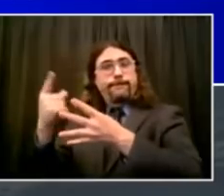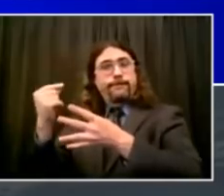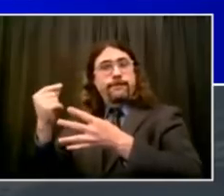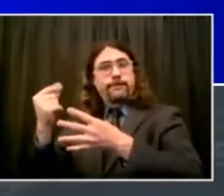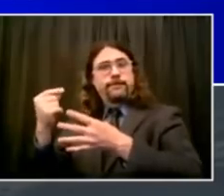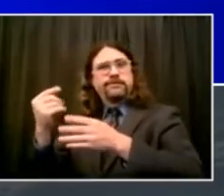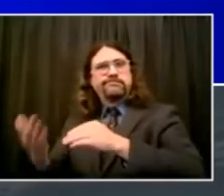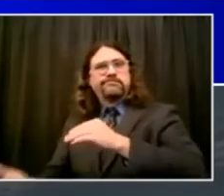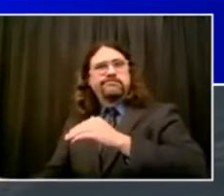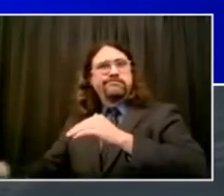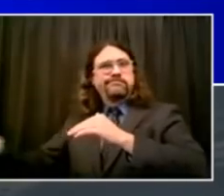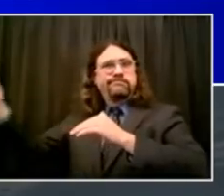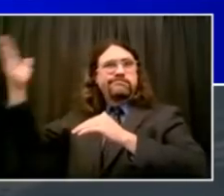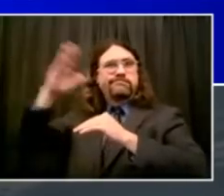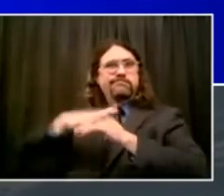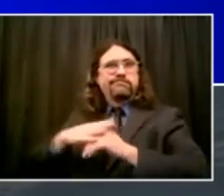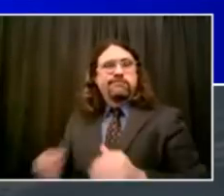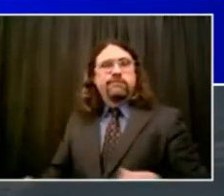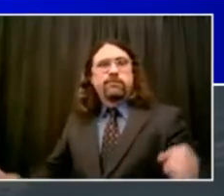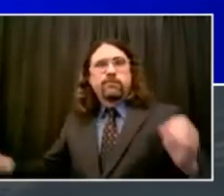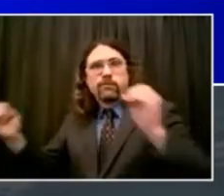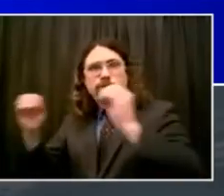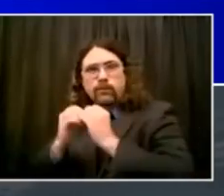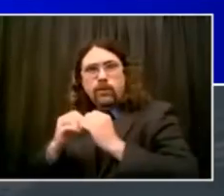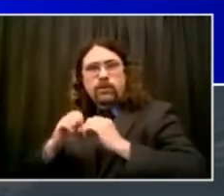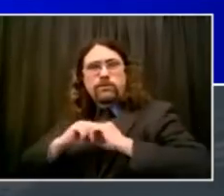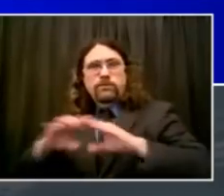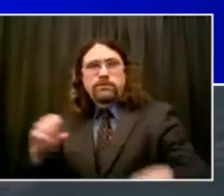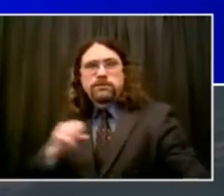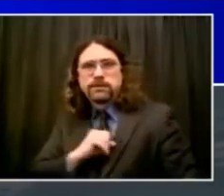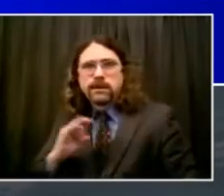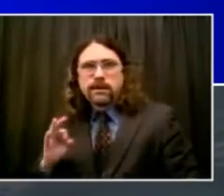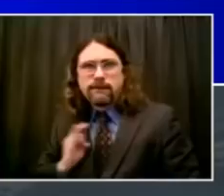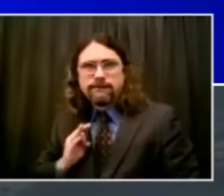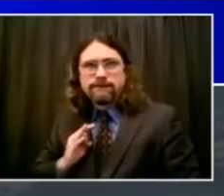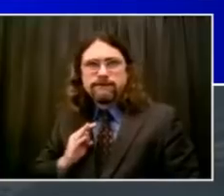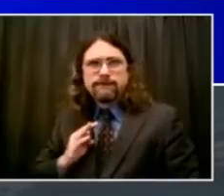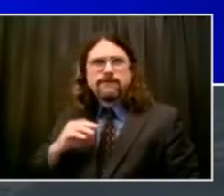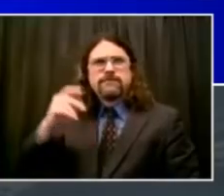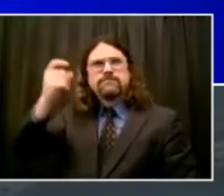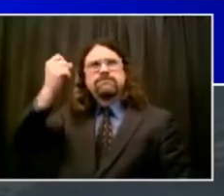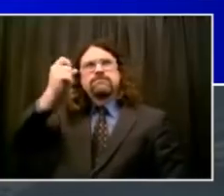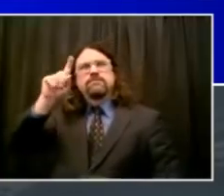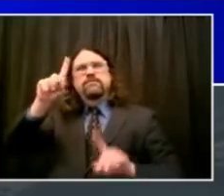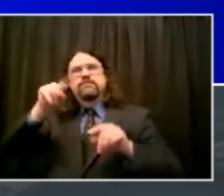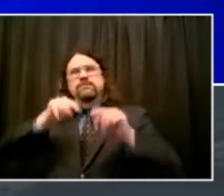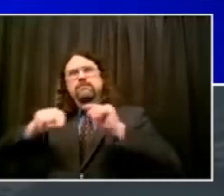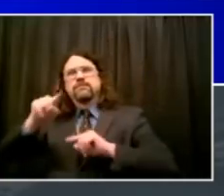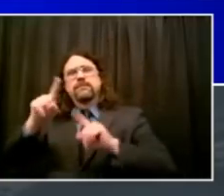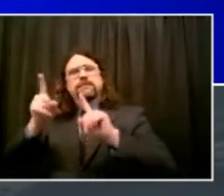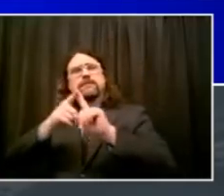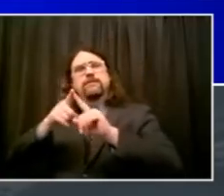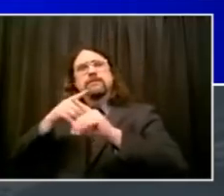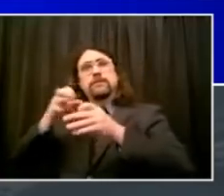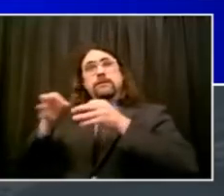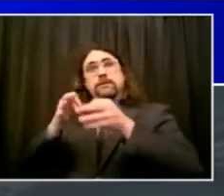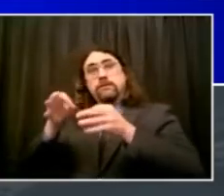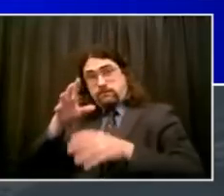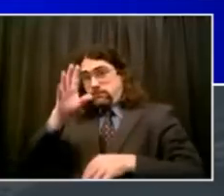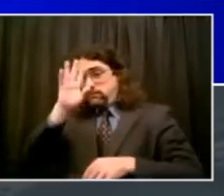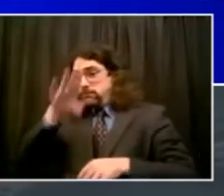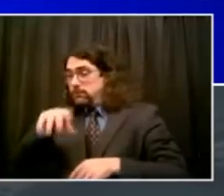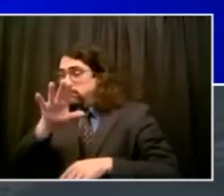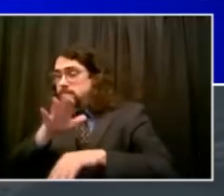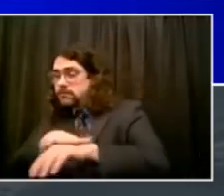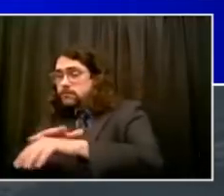will find more people who test positive. It's understandable. And that will include some of the good people, the valiant people